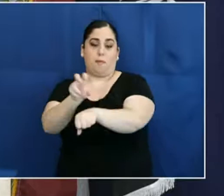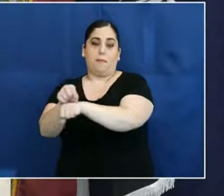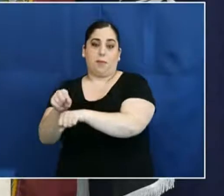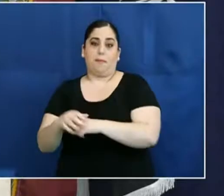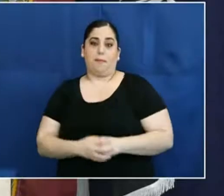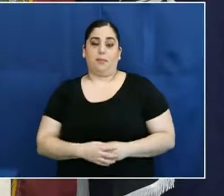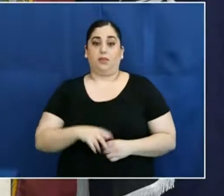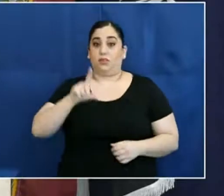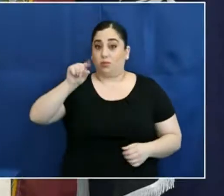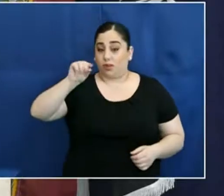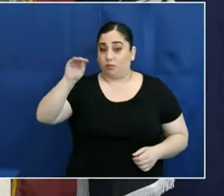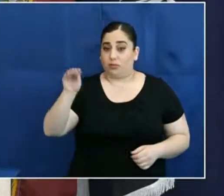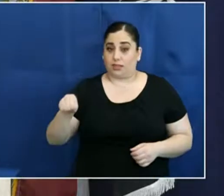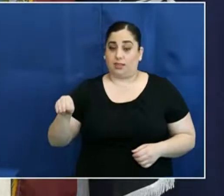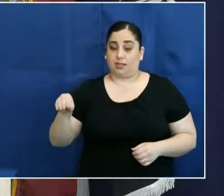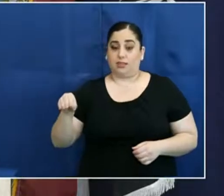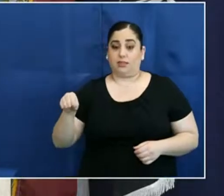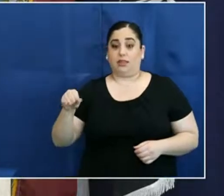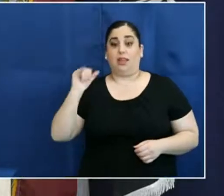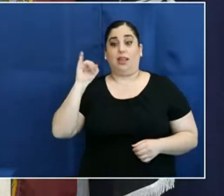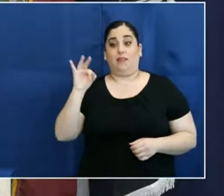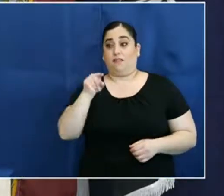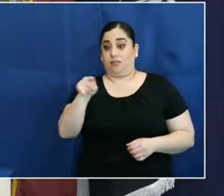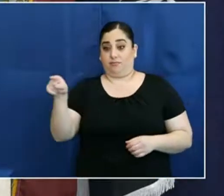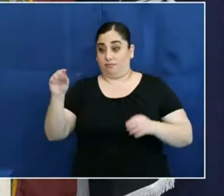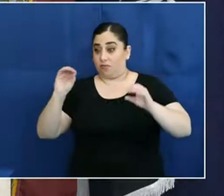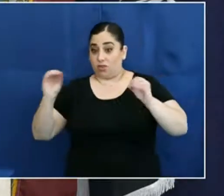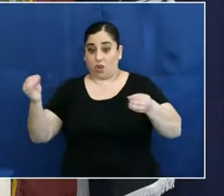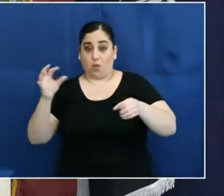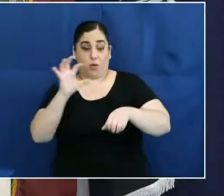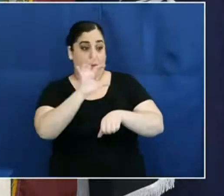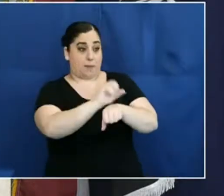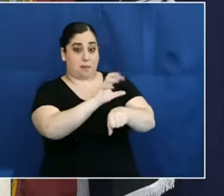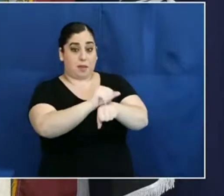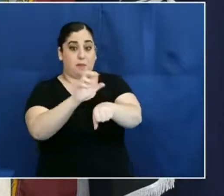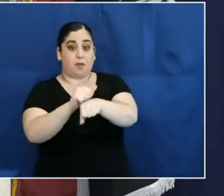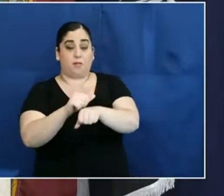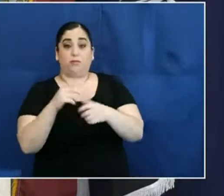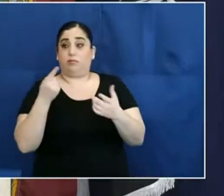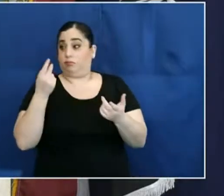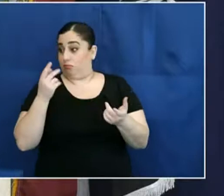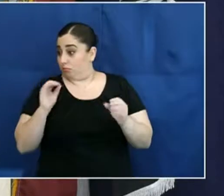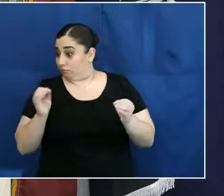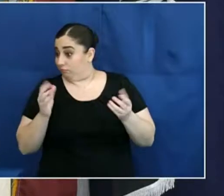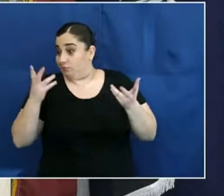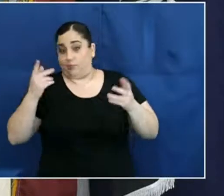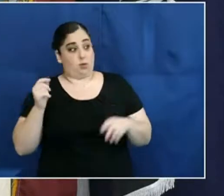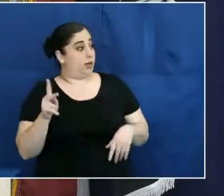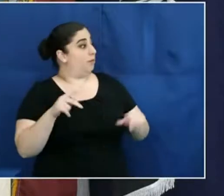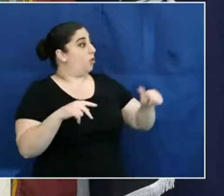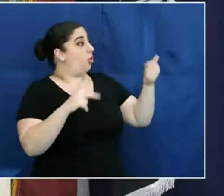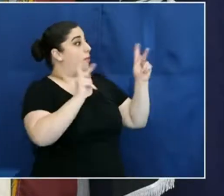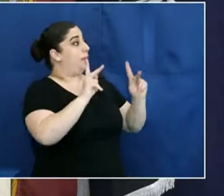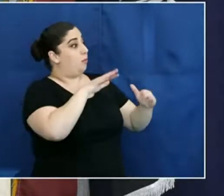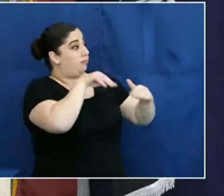of them. And so we'll continue to meet their needs based on the appointments they schedule, again, up to that threshold.